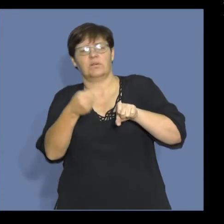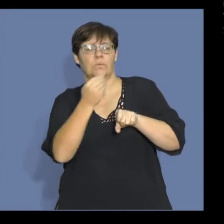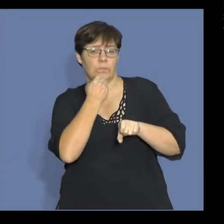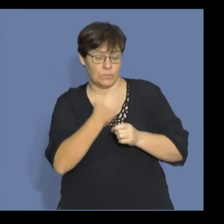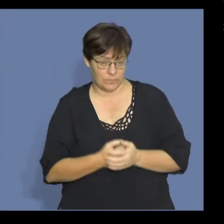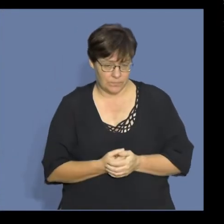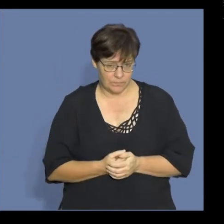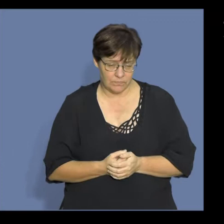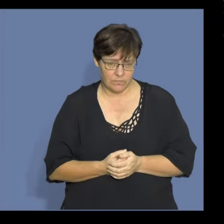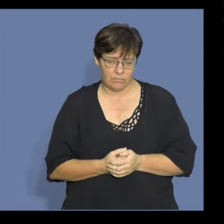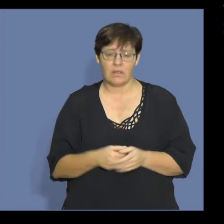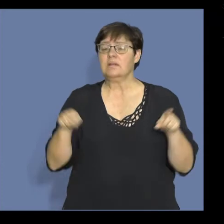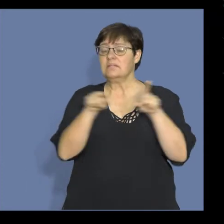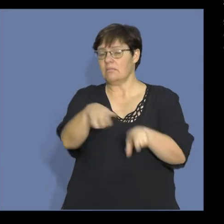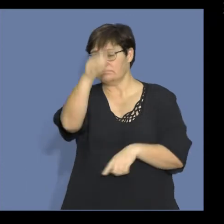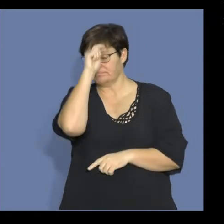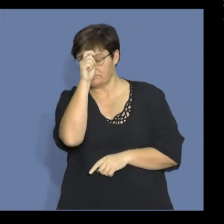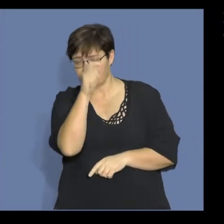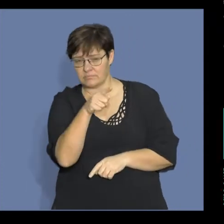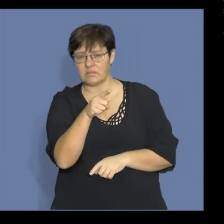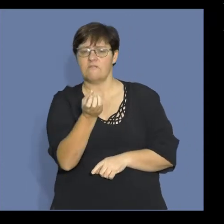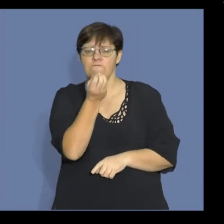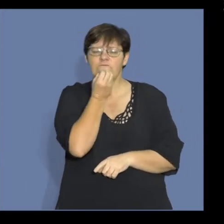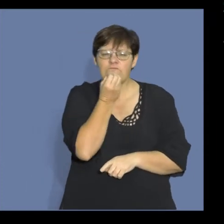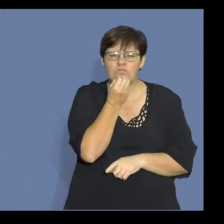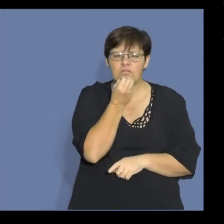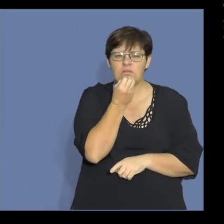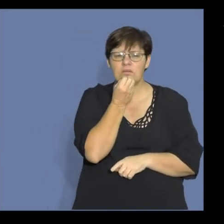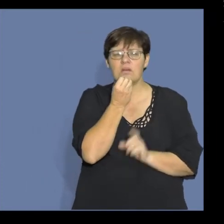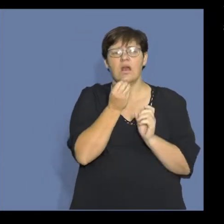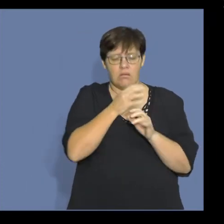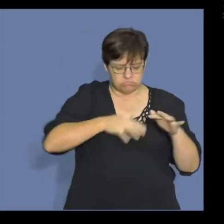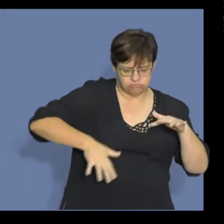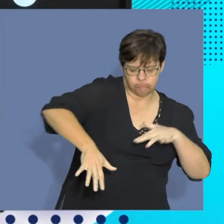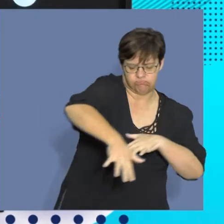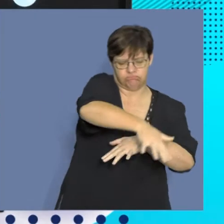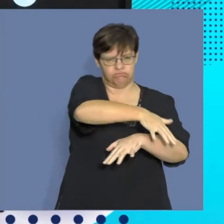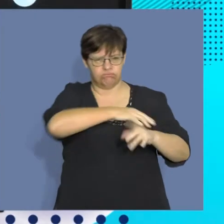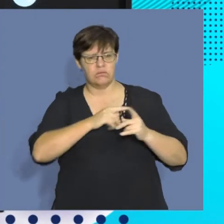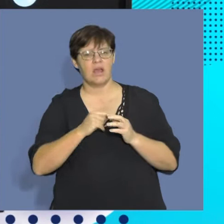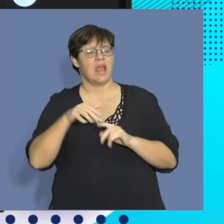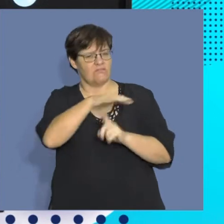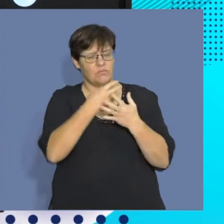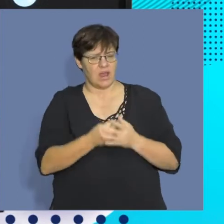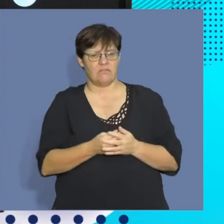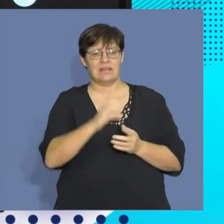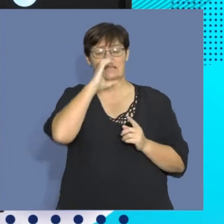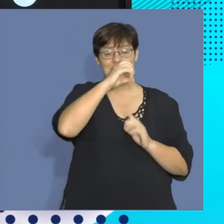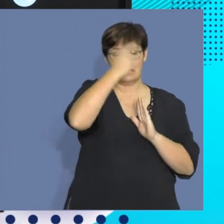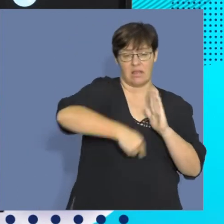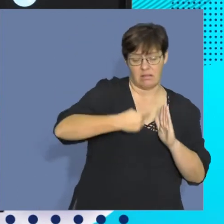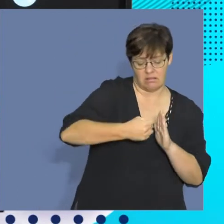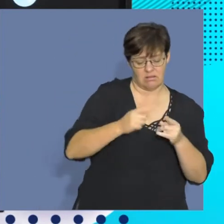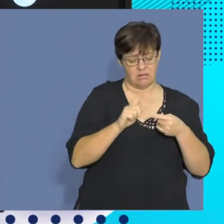It's important that we recognize that nutrients are cycled in the environment, and in that we refer to the carbon